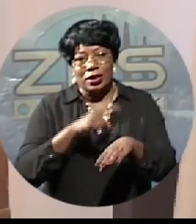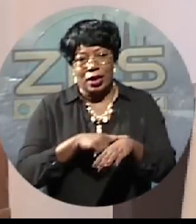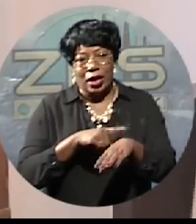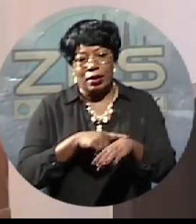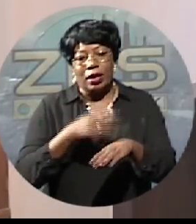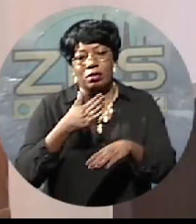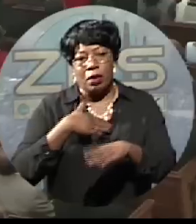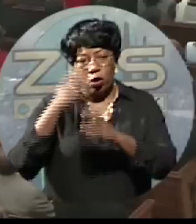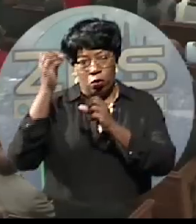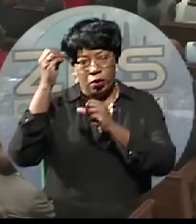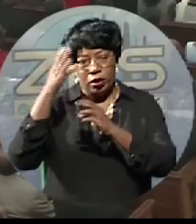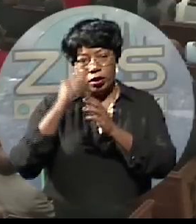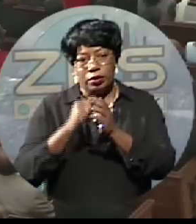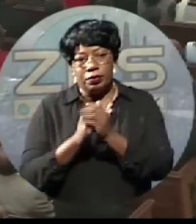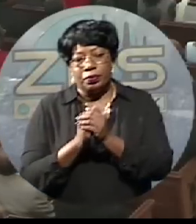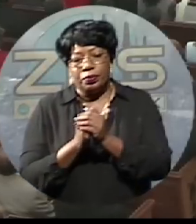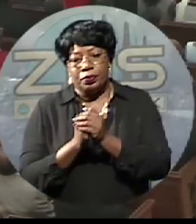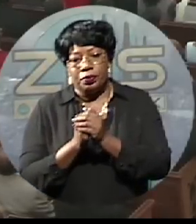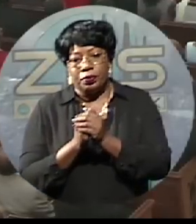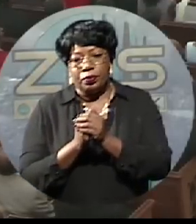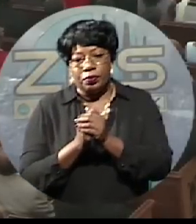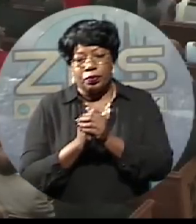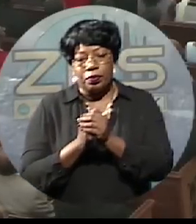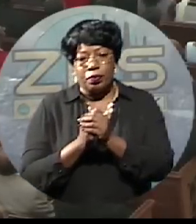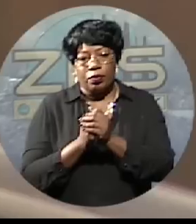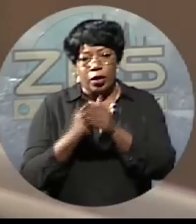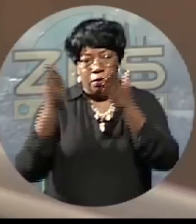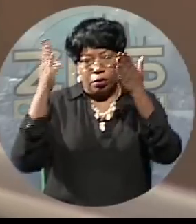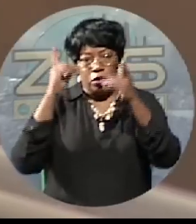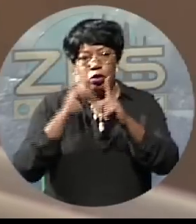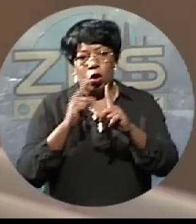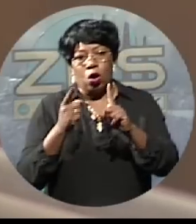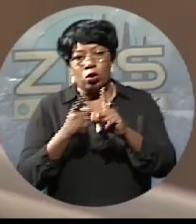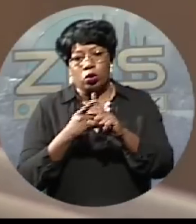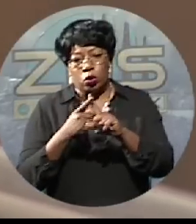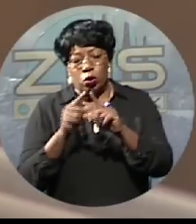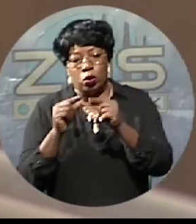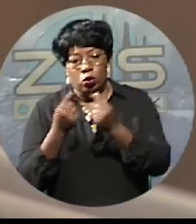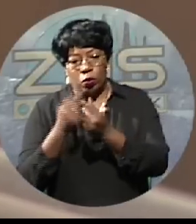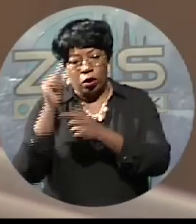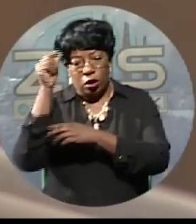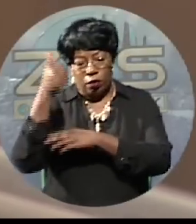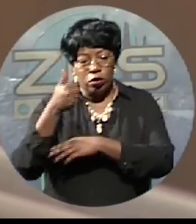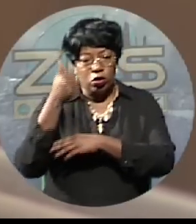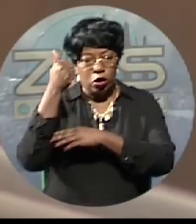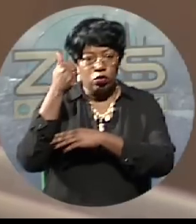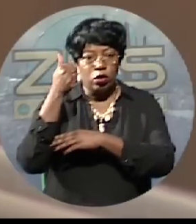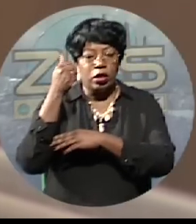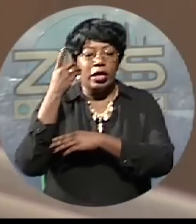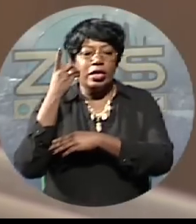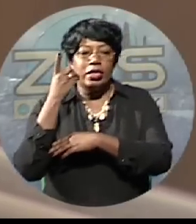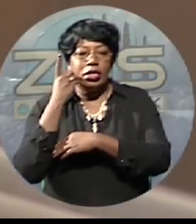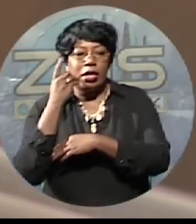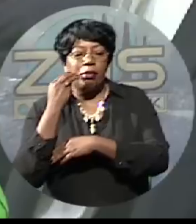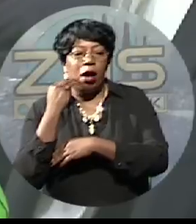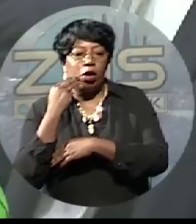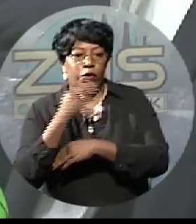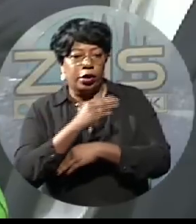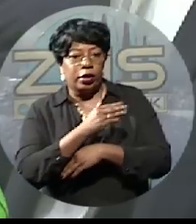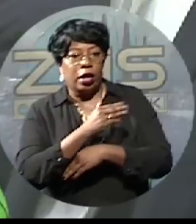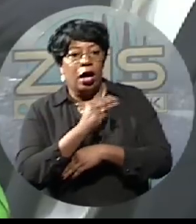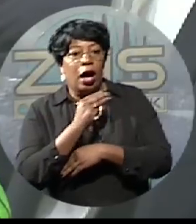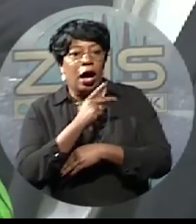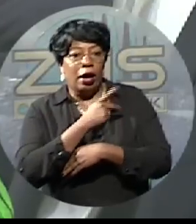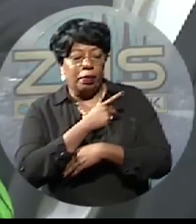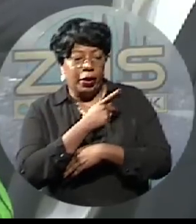That's my opinion. Bishop Boyd, who addressed an audience that included Governor General Her Excellency Dame Marguerite Pinling,